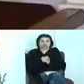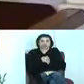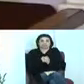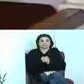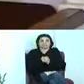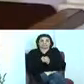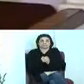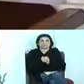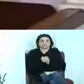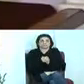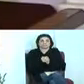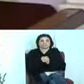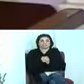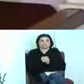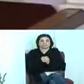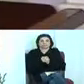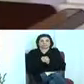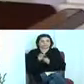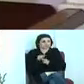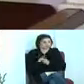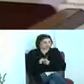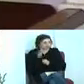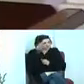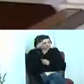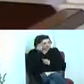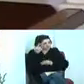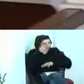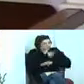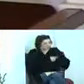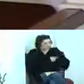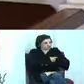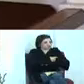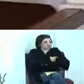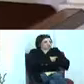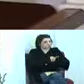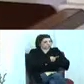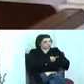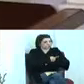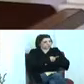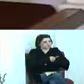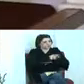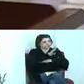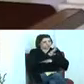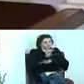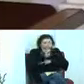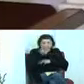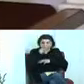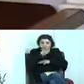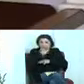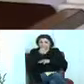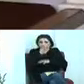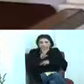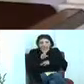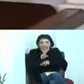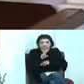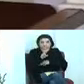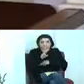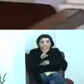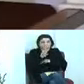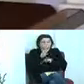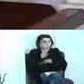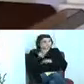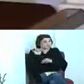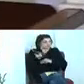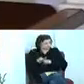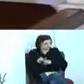In that coming day, Isaiah says, 54:17, in that coming day, no weapon